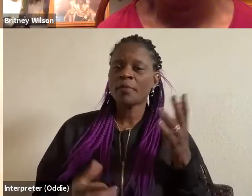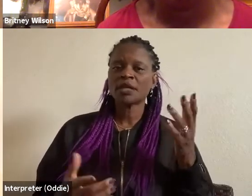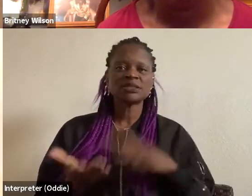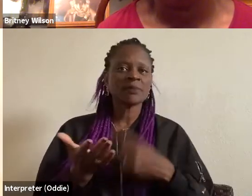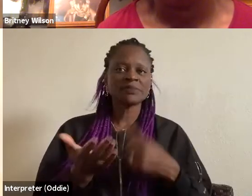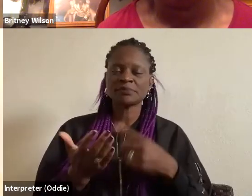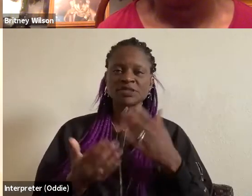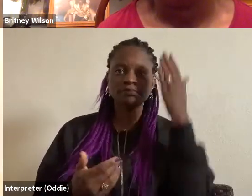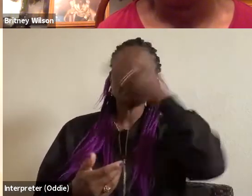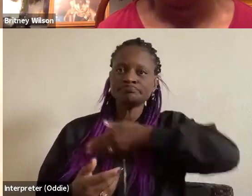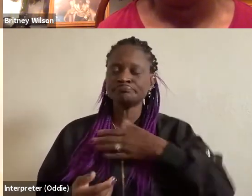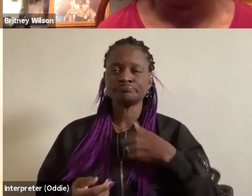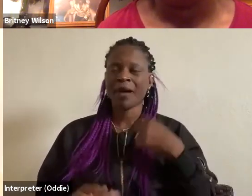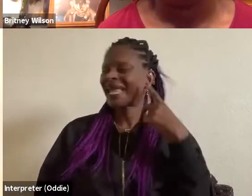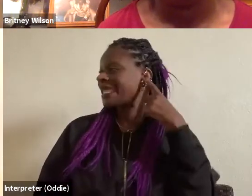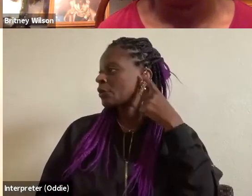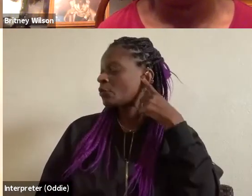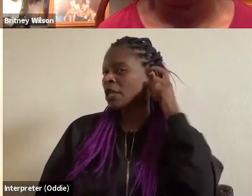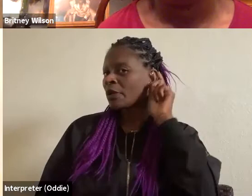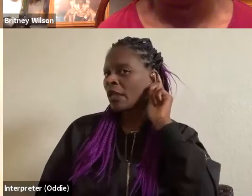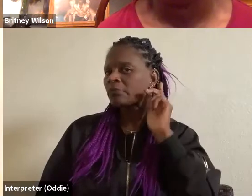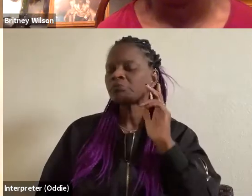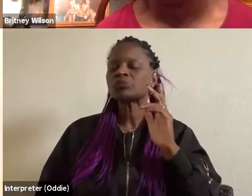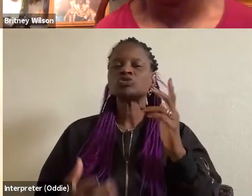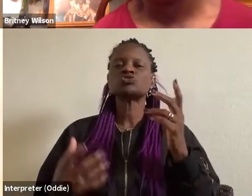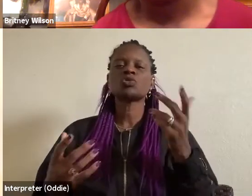me, you know, it's kind of in that weird space